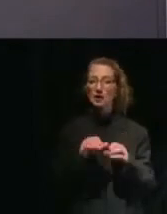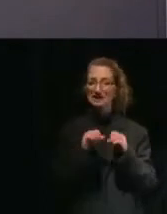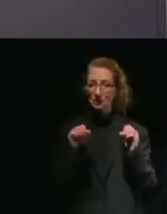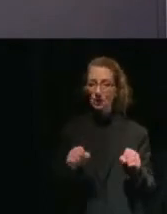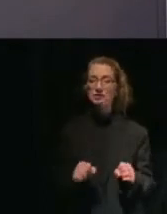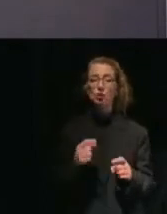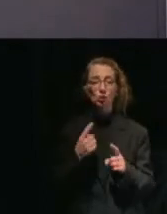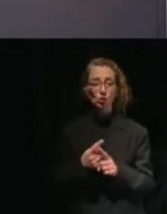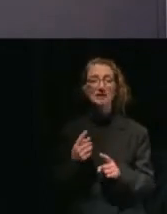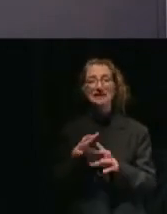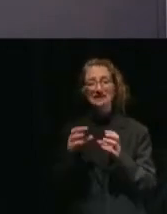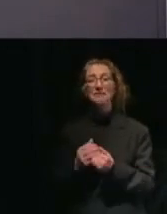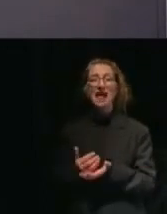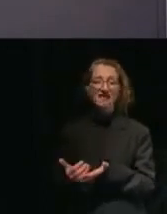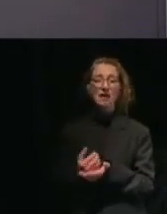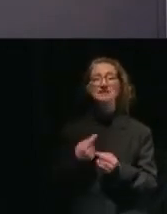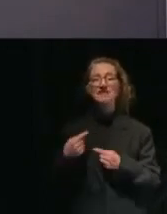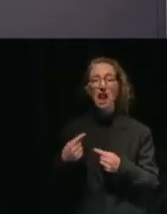motivation.